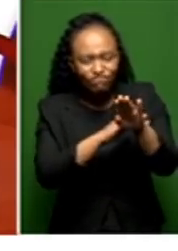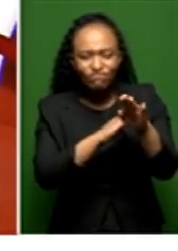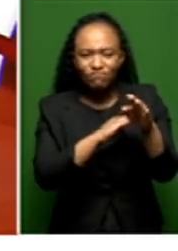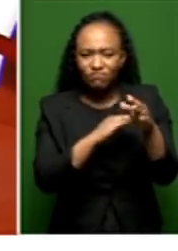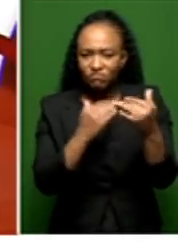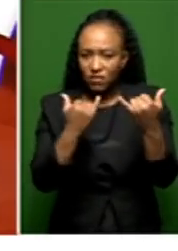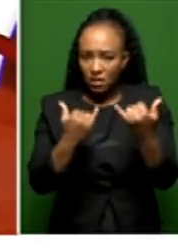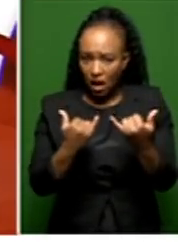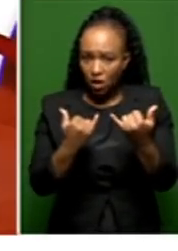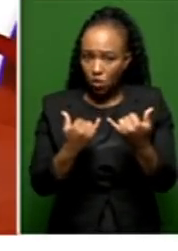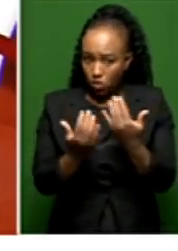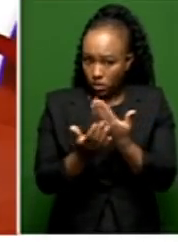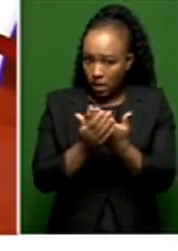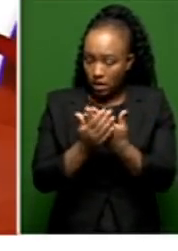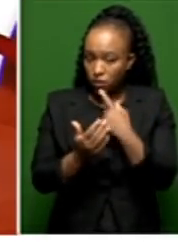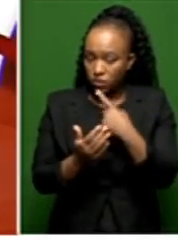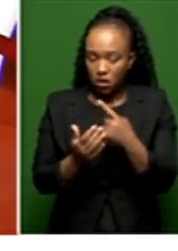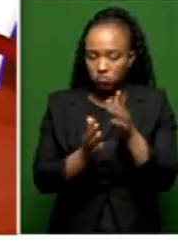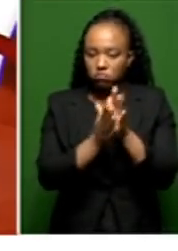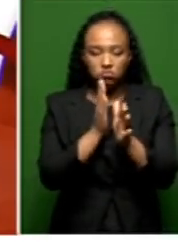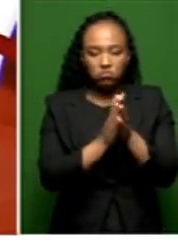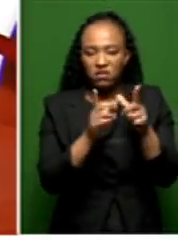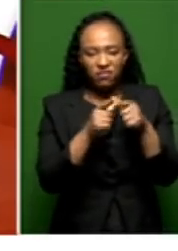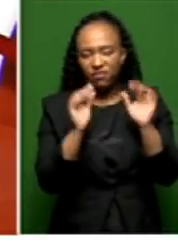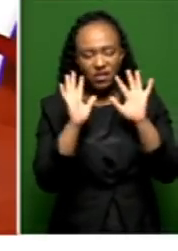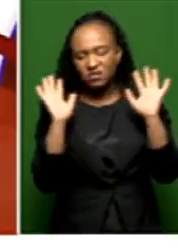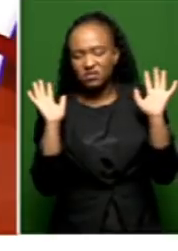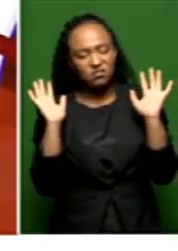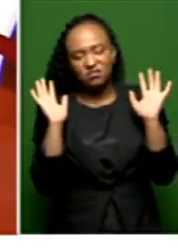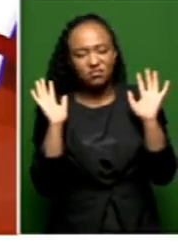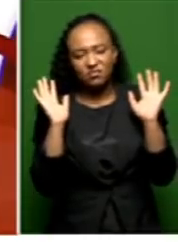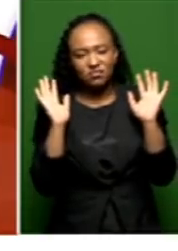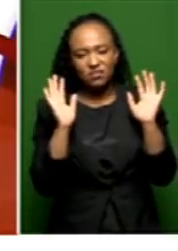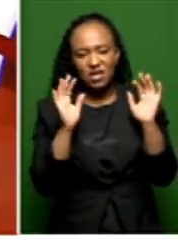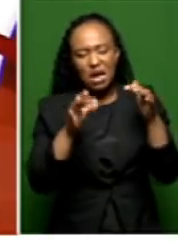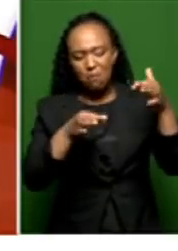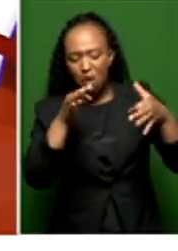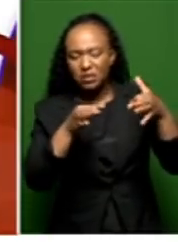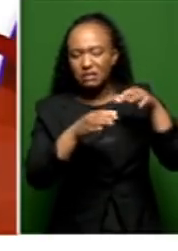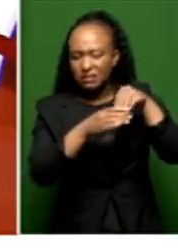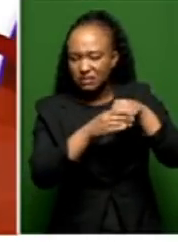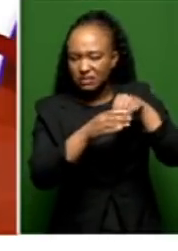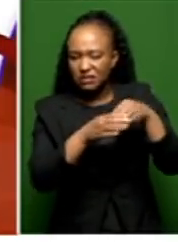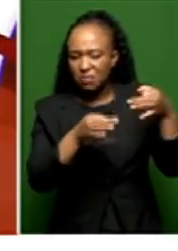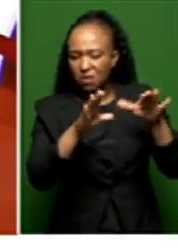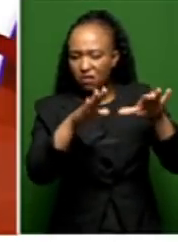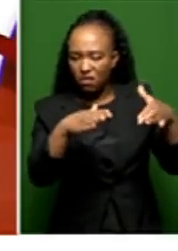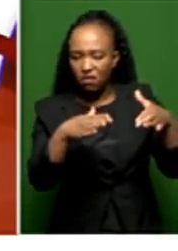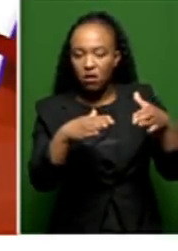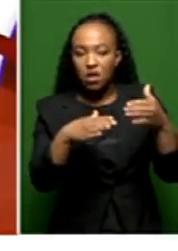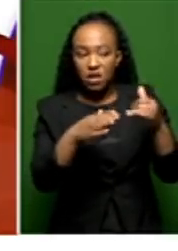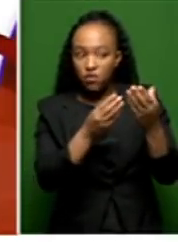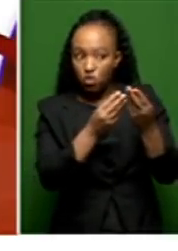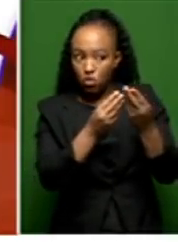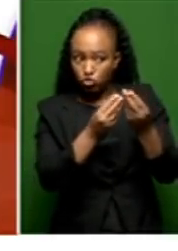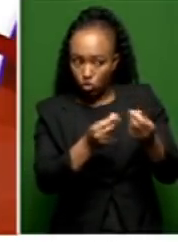with conviction, say that you are done with those kind of politics? Because unless you do away with